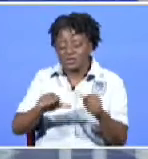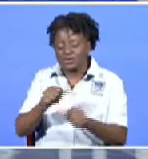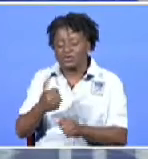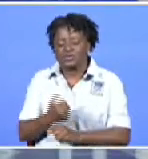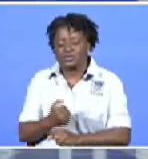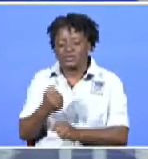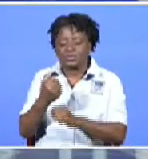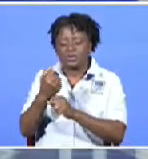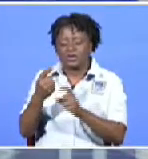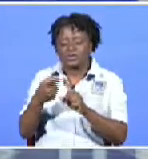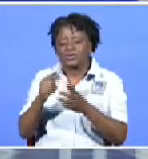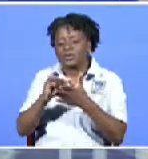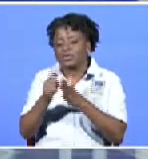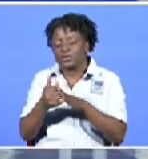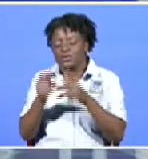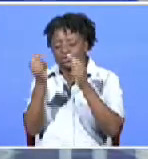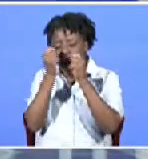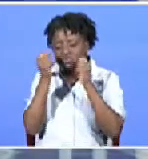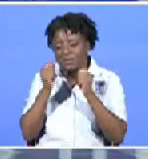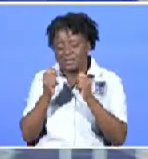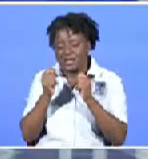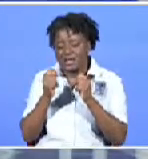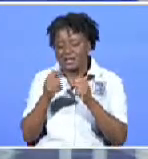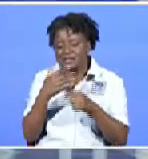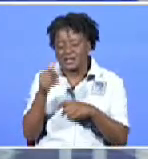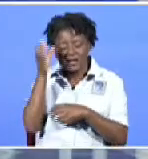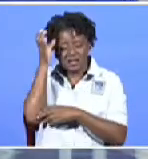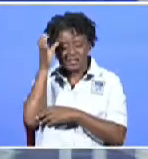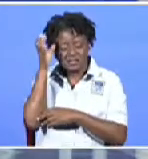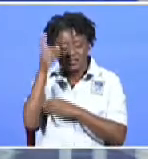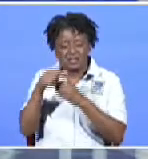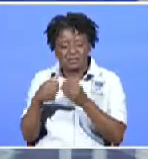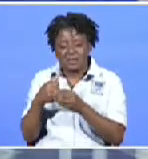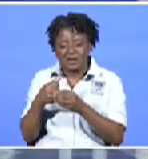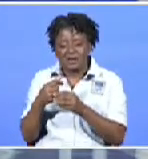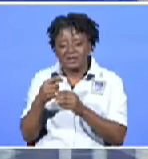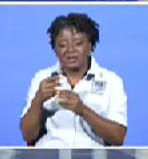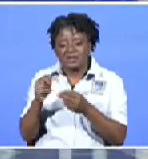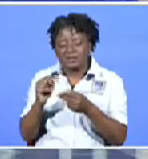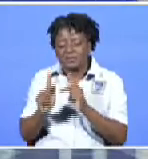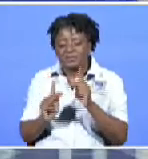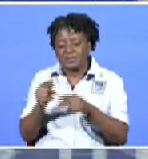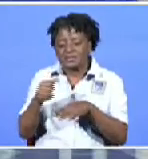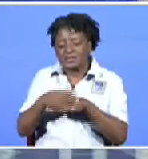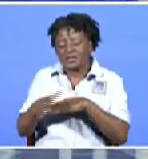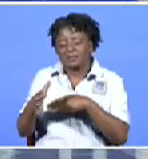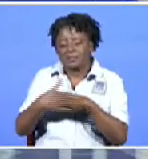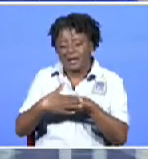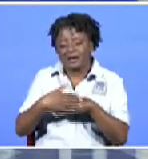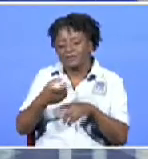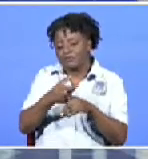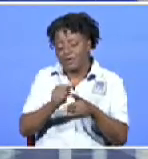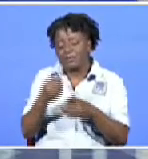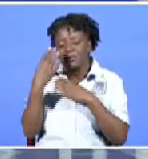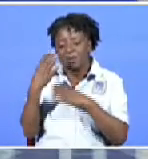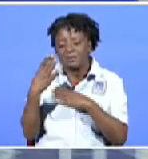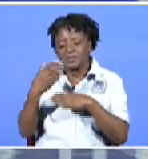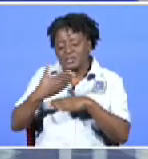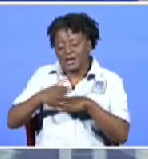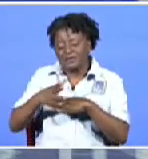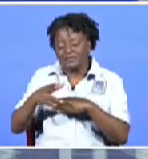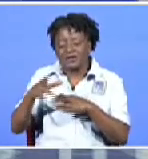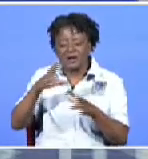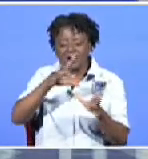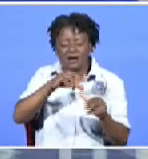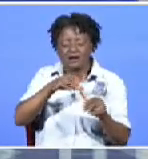I.O.M. officials said in the report they are concerned about the repatriations from the Bahamas in the aftermath of Hurricane Dorian and will work with officials